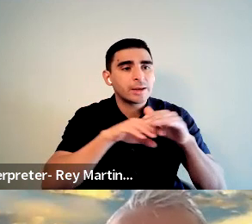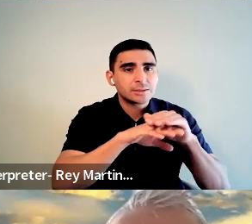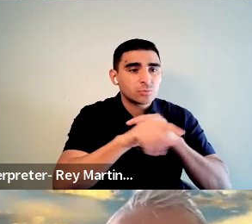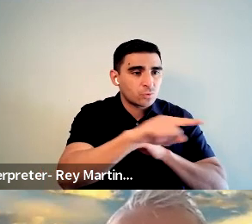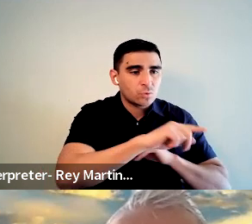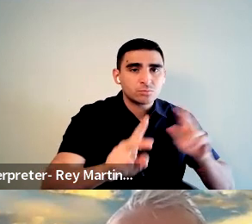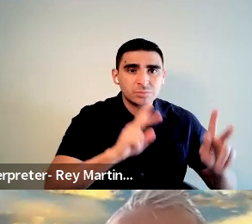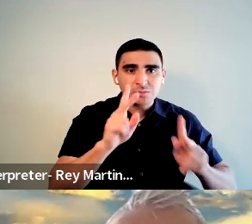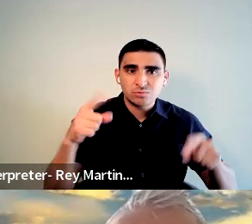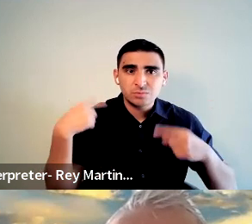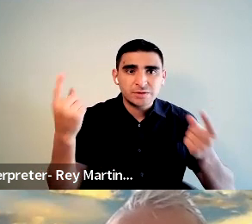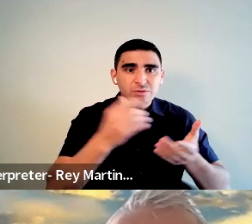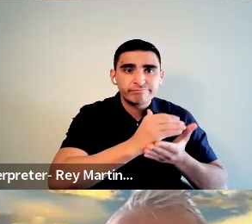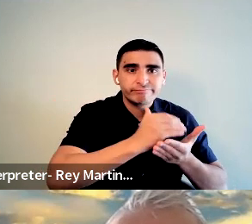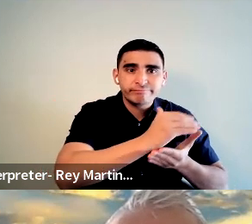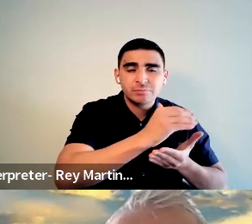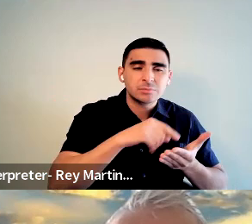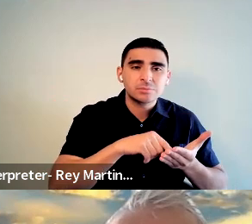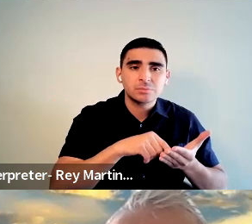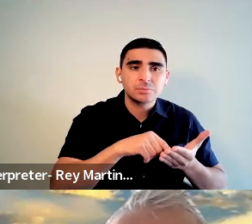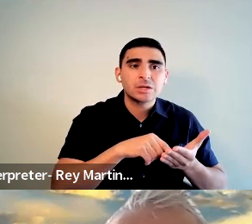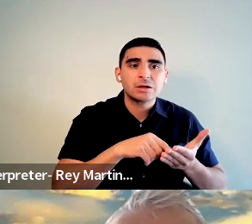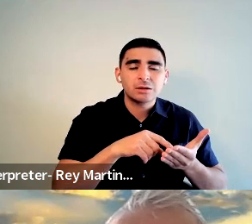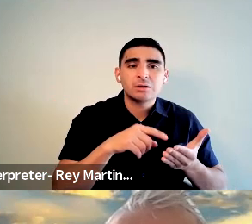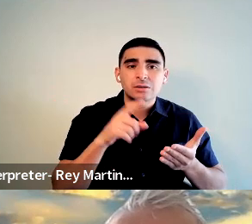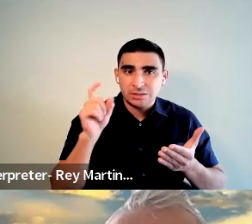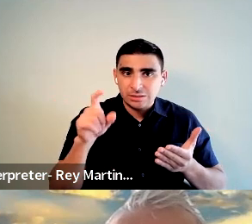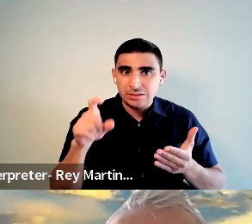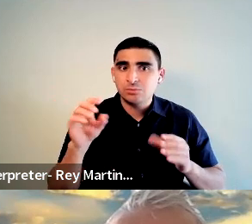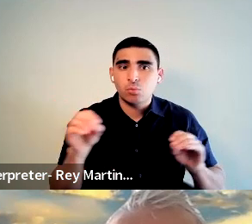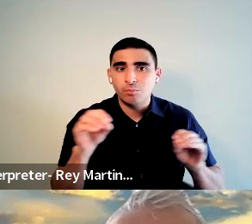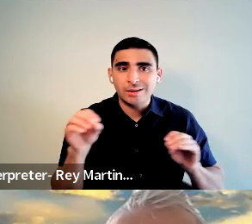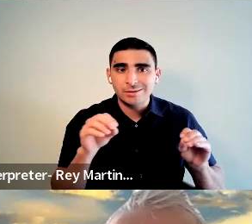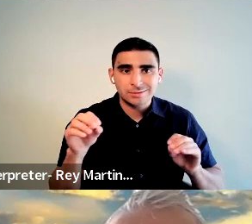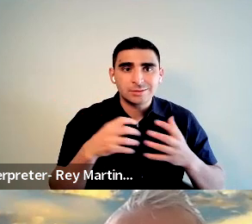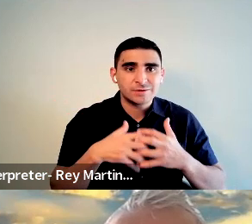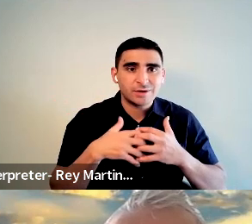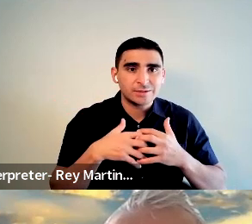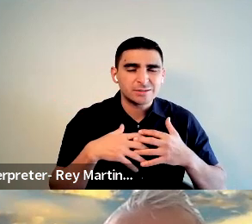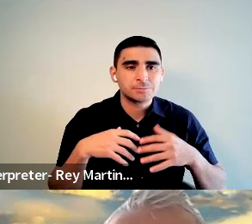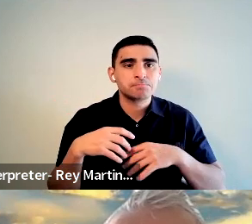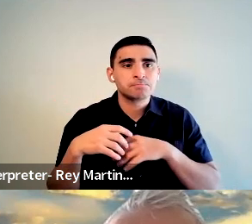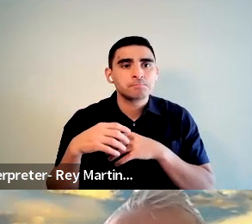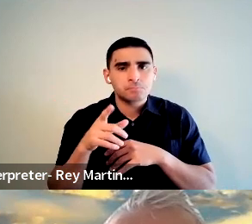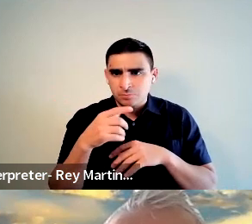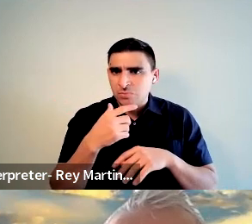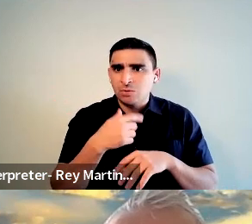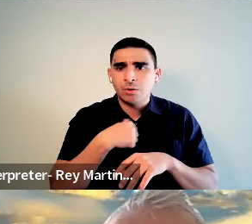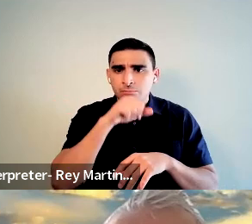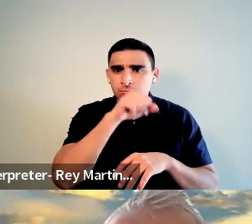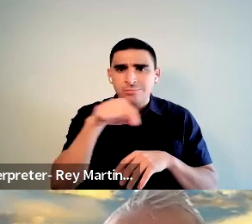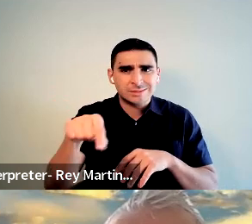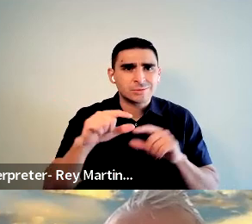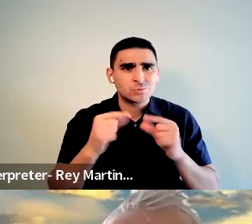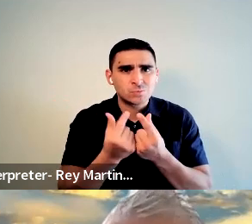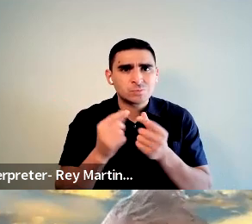to access using mobility devices. So I love what this group has said. I'm a